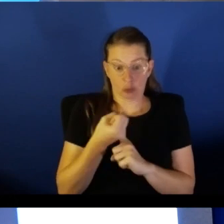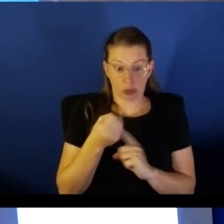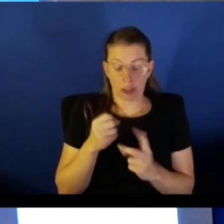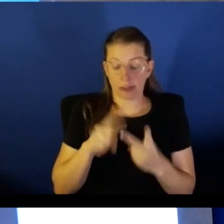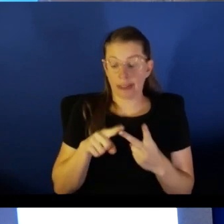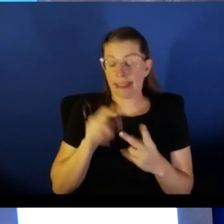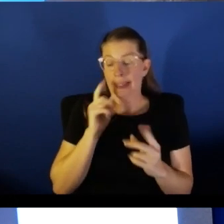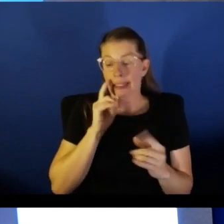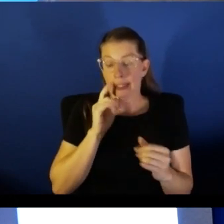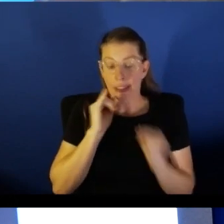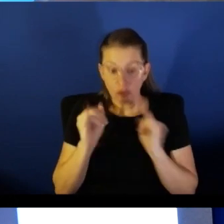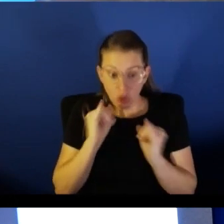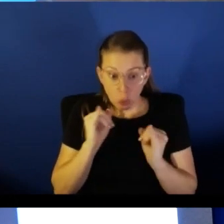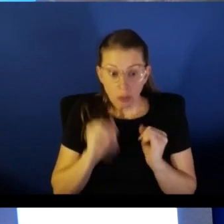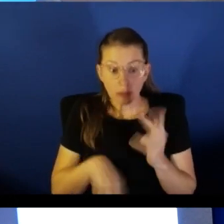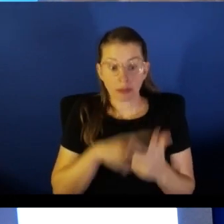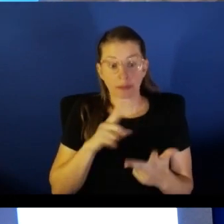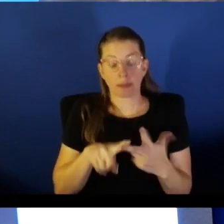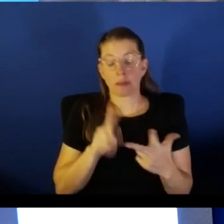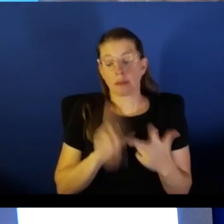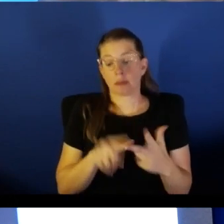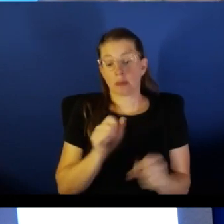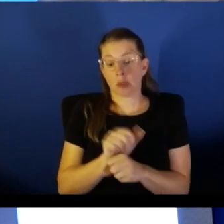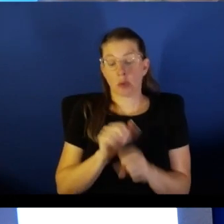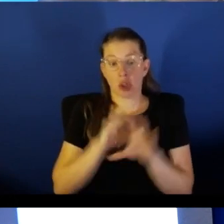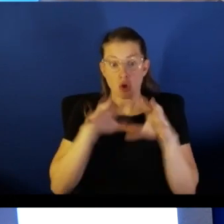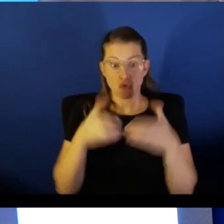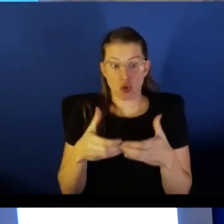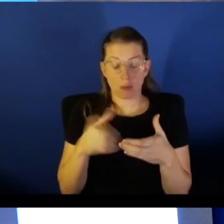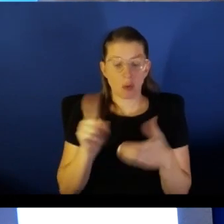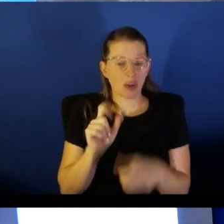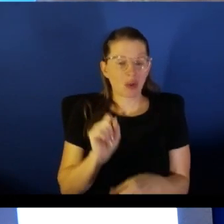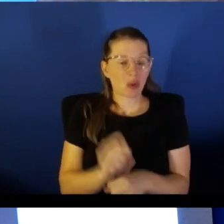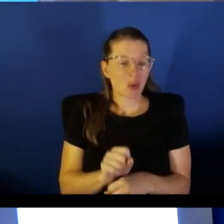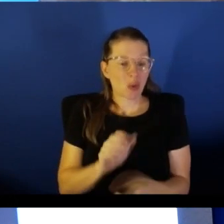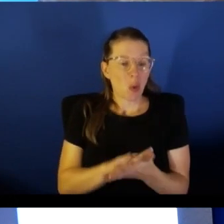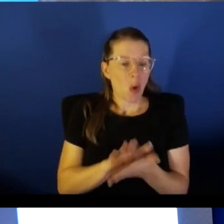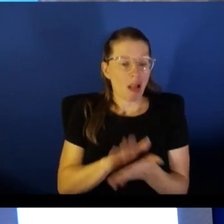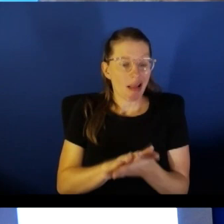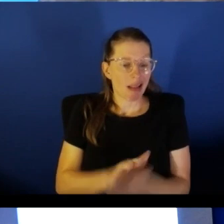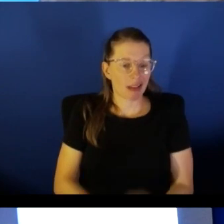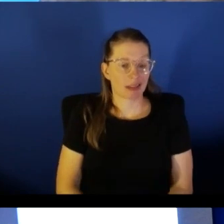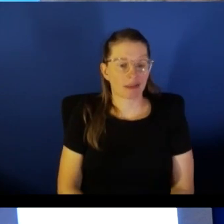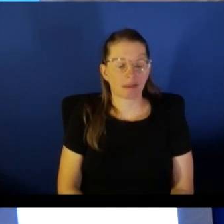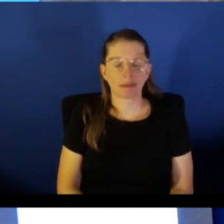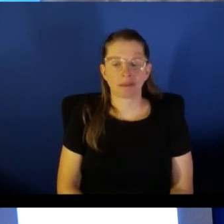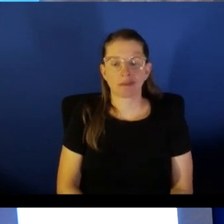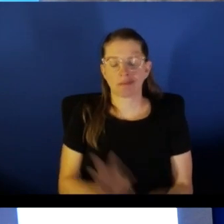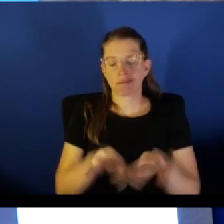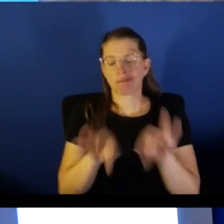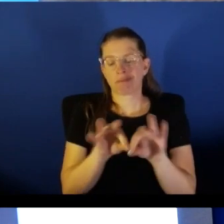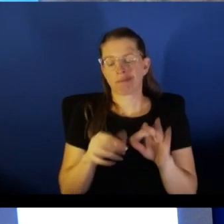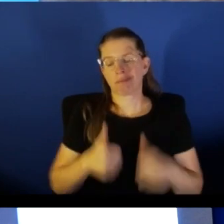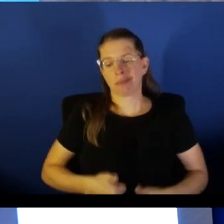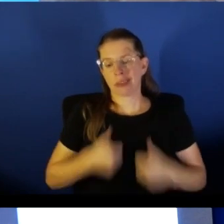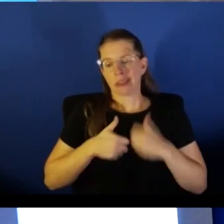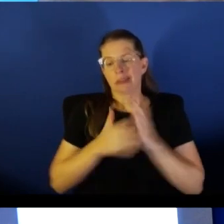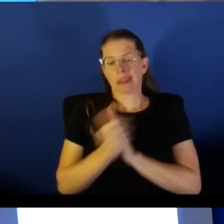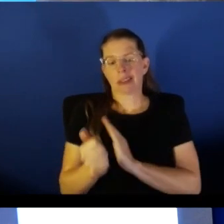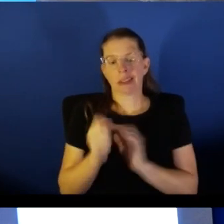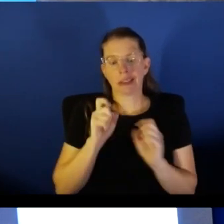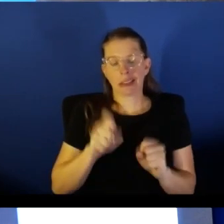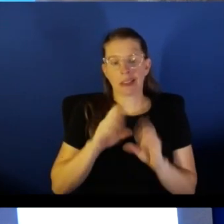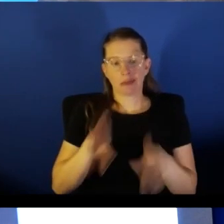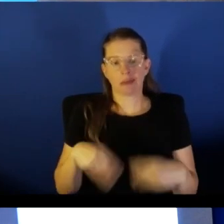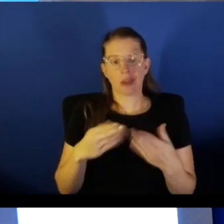interviews, working in groups at school. And so they're really important life skills. And so we really need to create opportunities for people